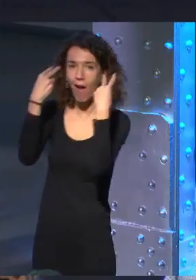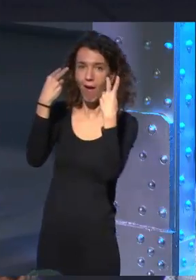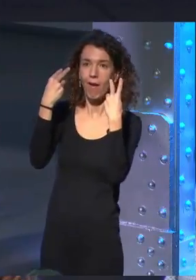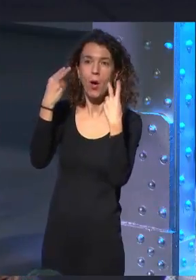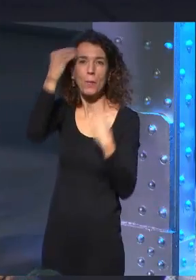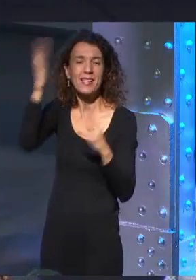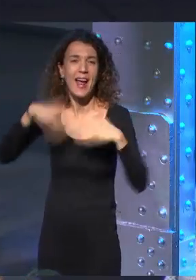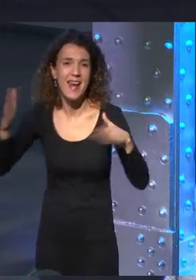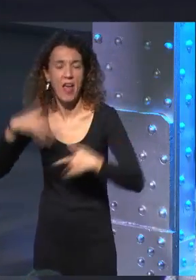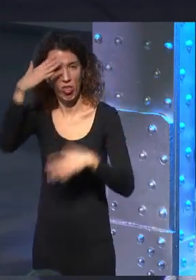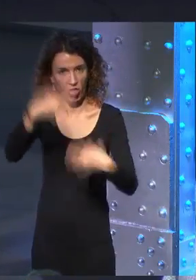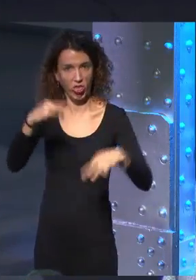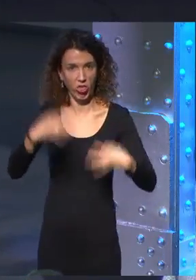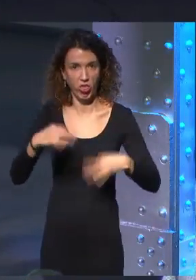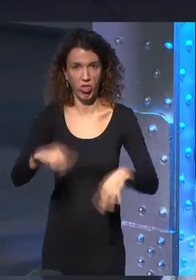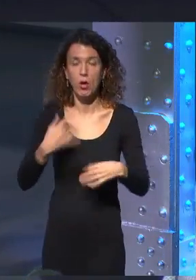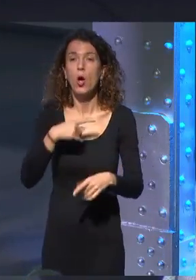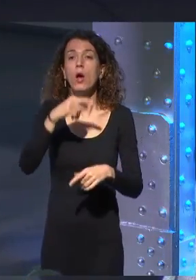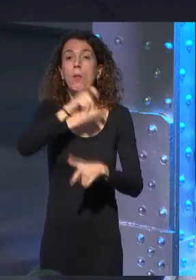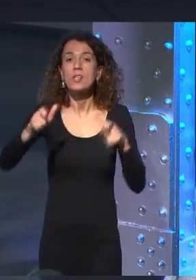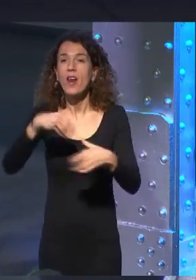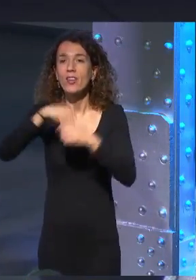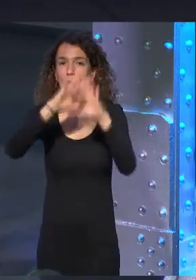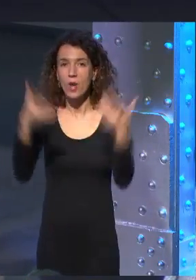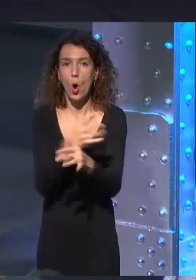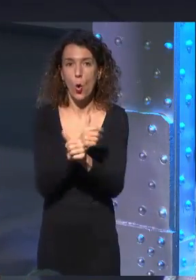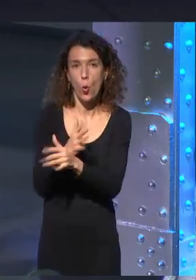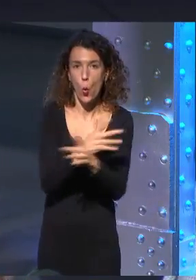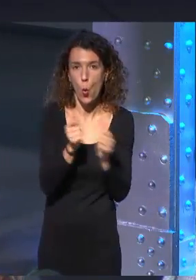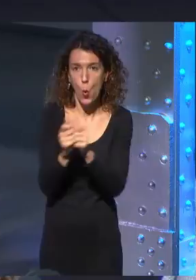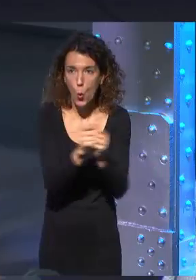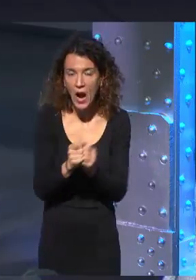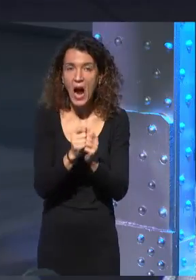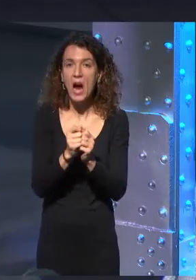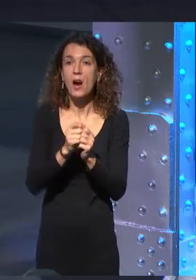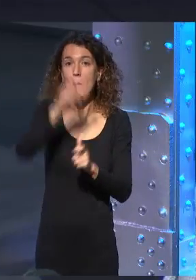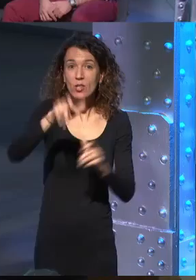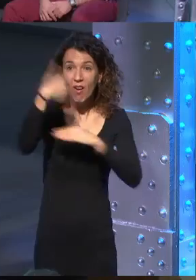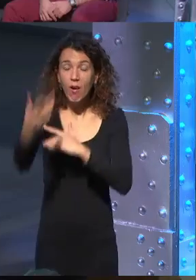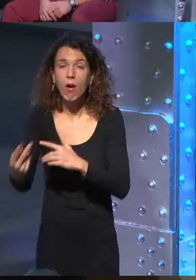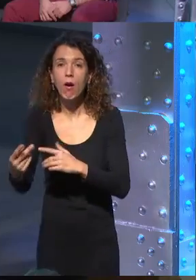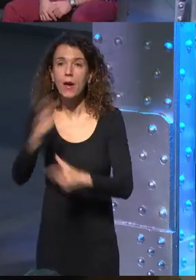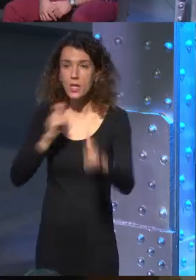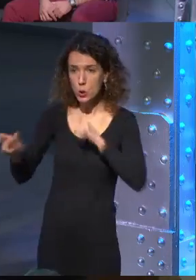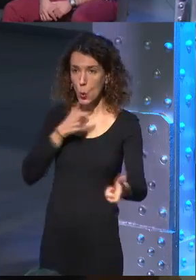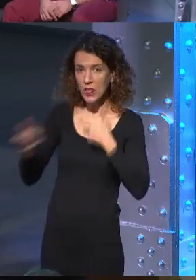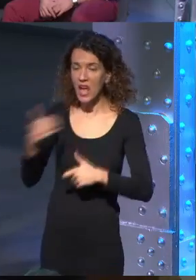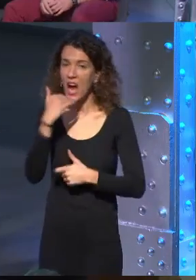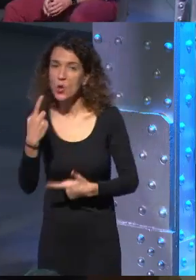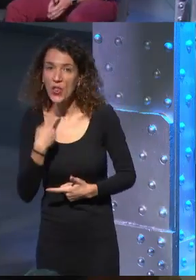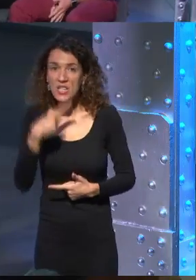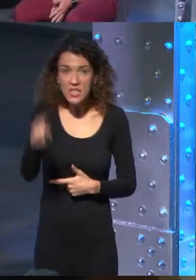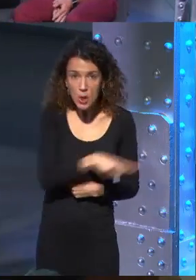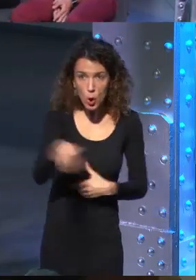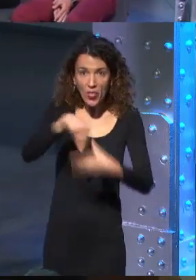The problem is when they are observed, they don't know that they are being observed. Have you played online with people that you don't know,